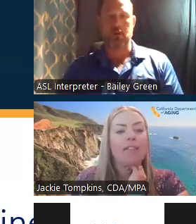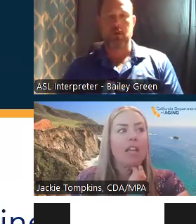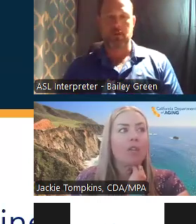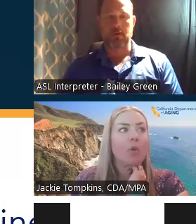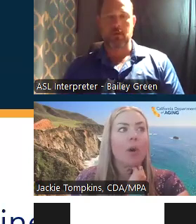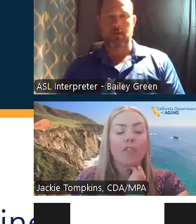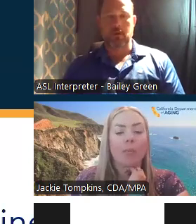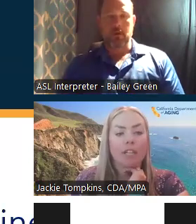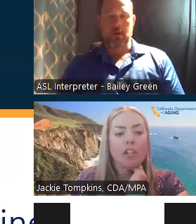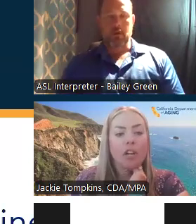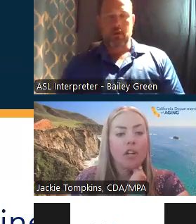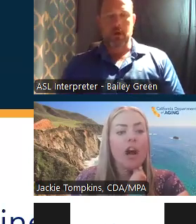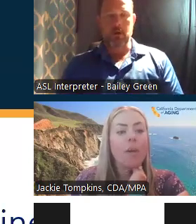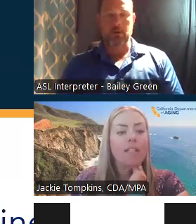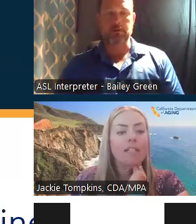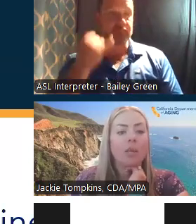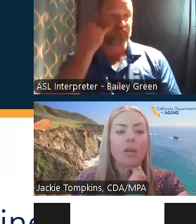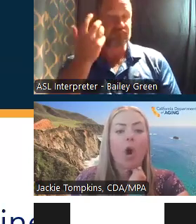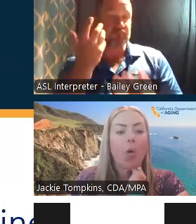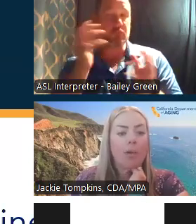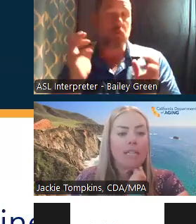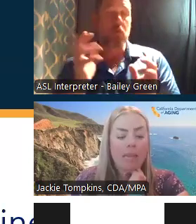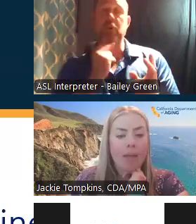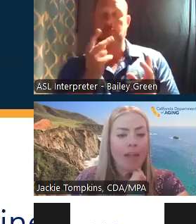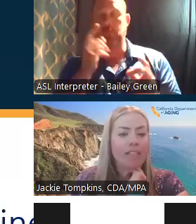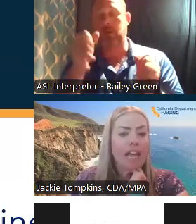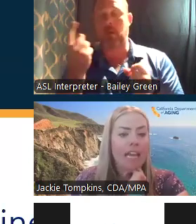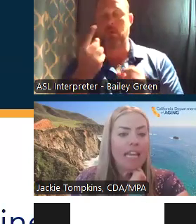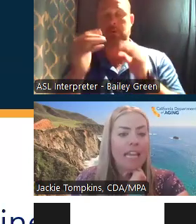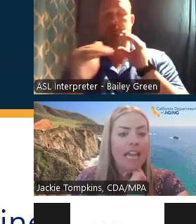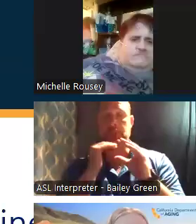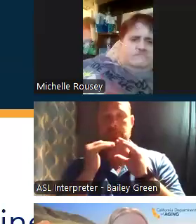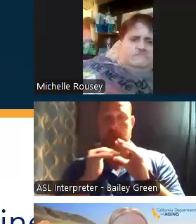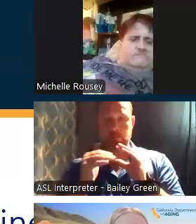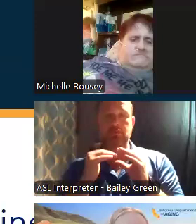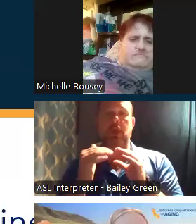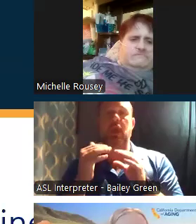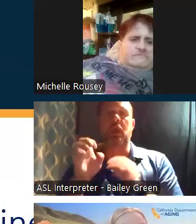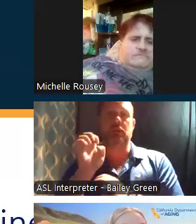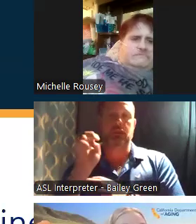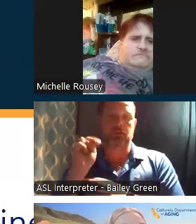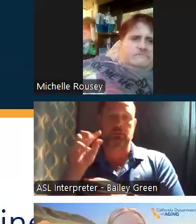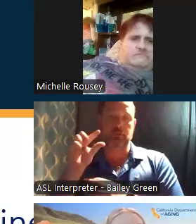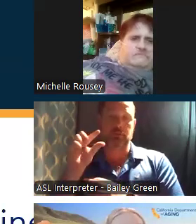In the event you don't want to verbally share your comments, you can always email us at